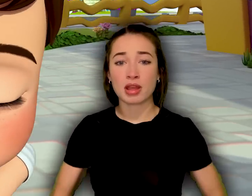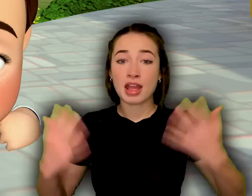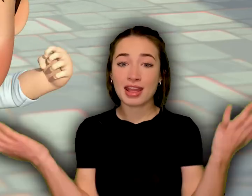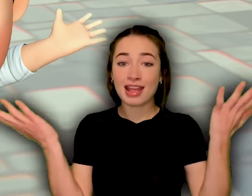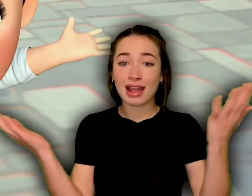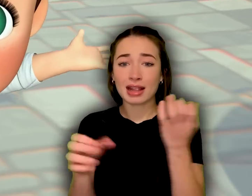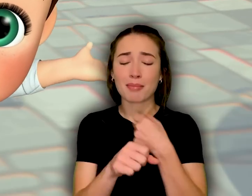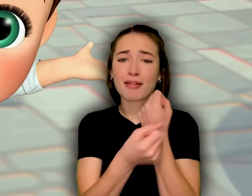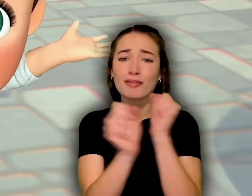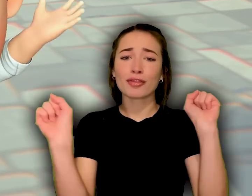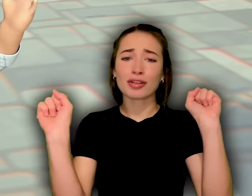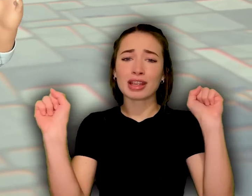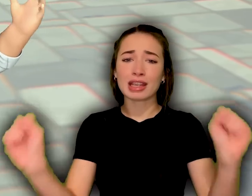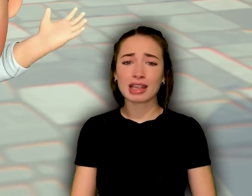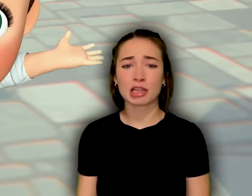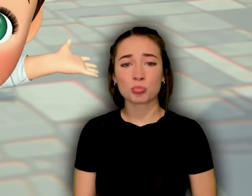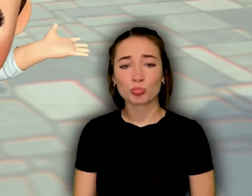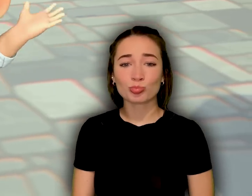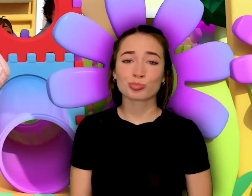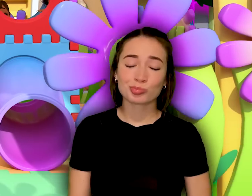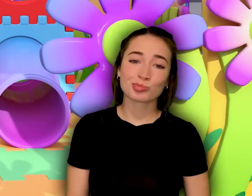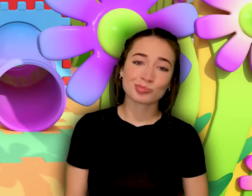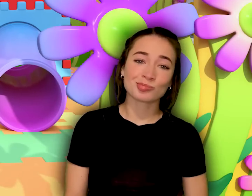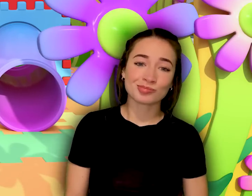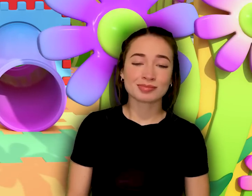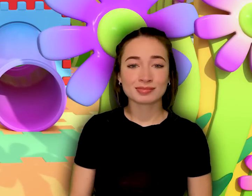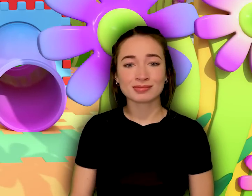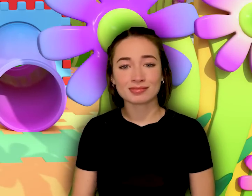could flee hey hey set me